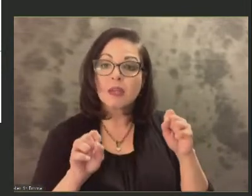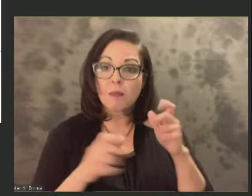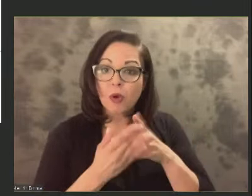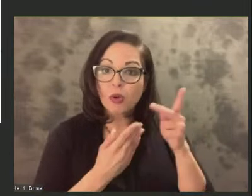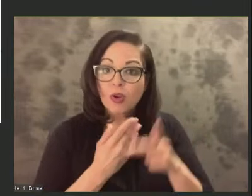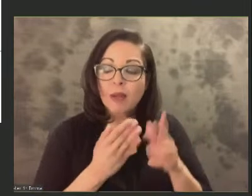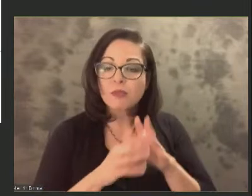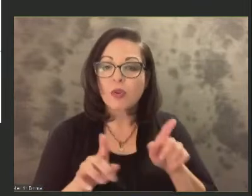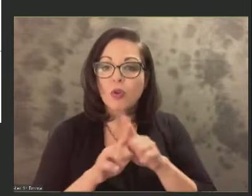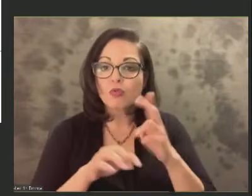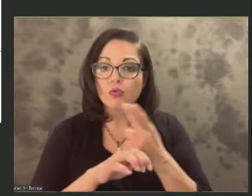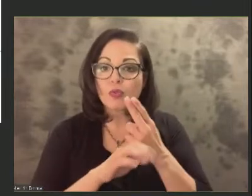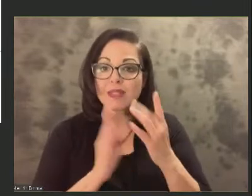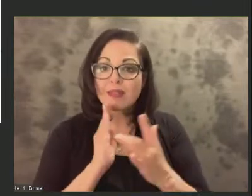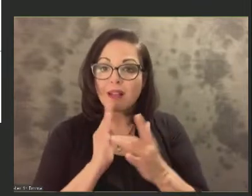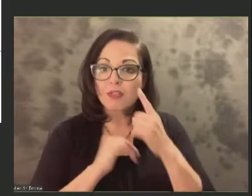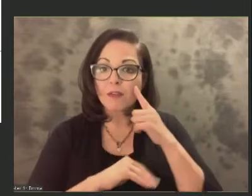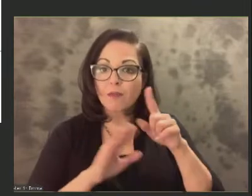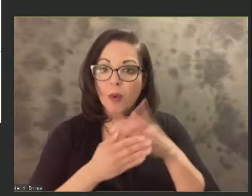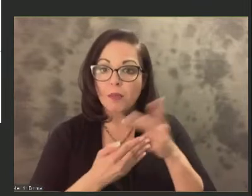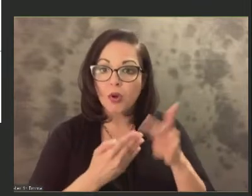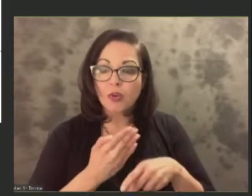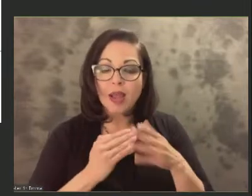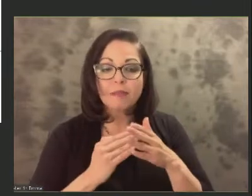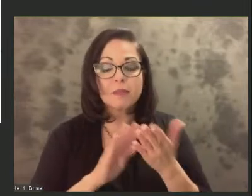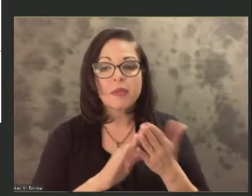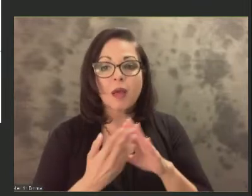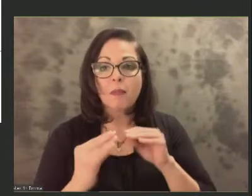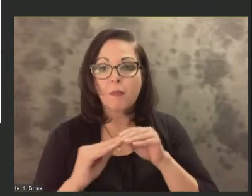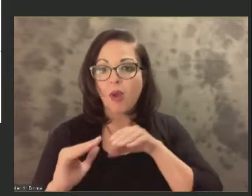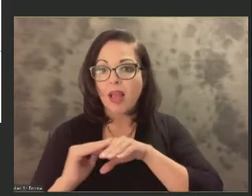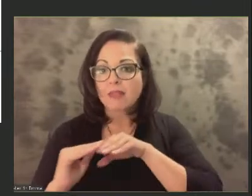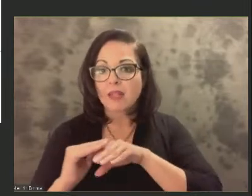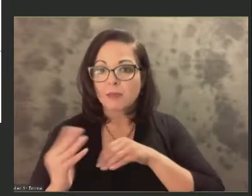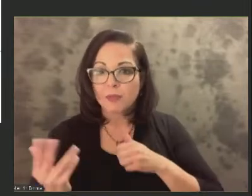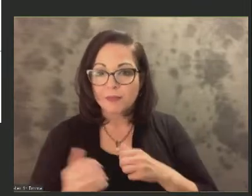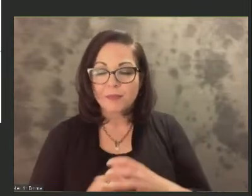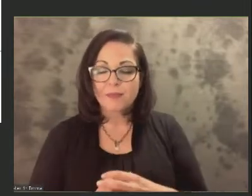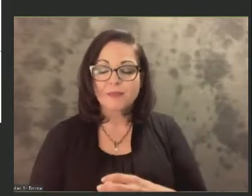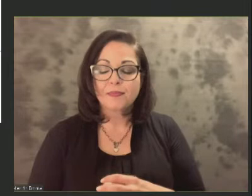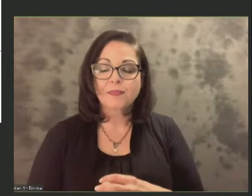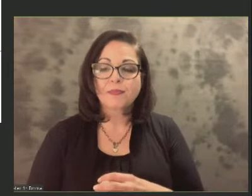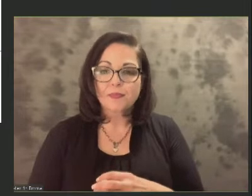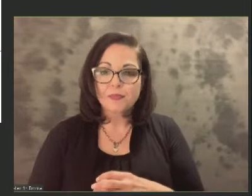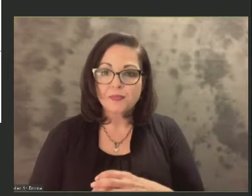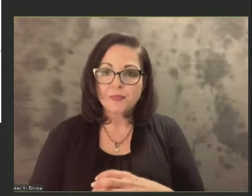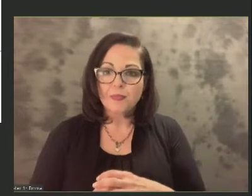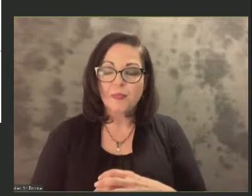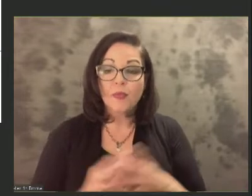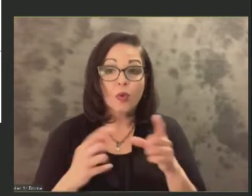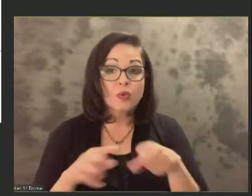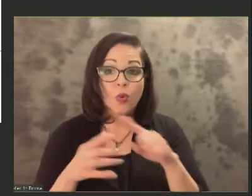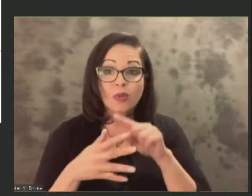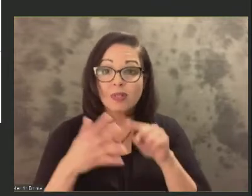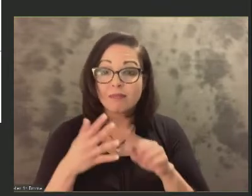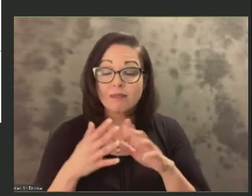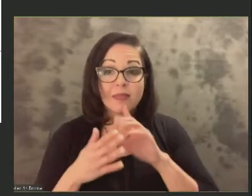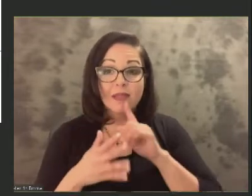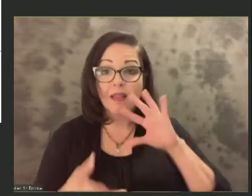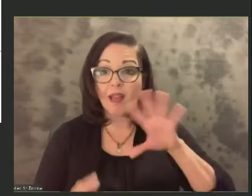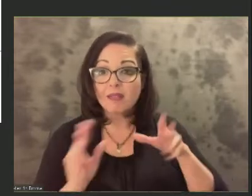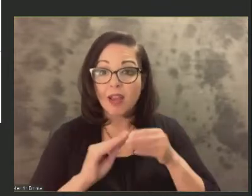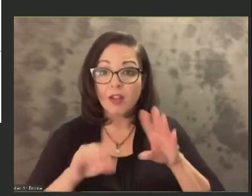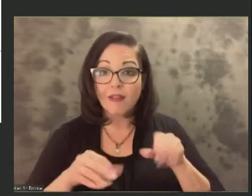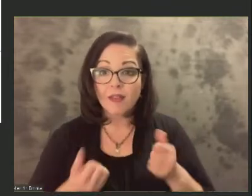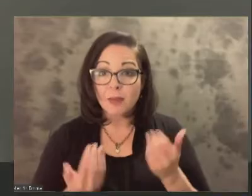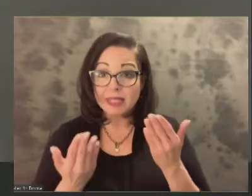using technology to make those programs more accessible. Those are the entirety of our